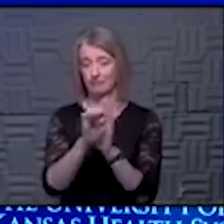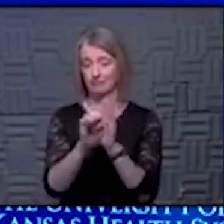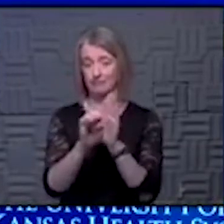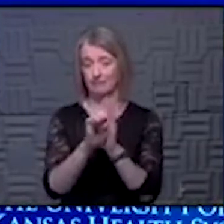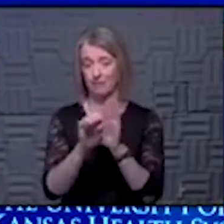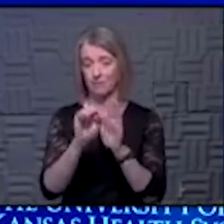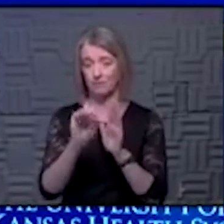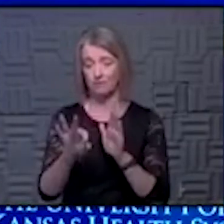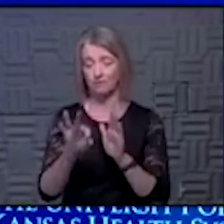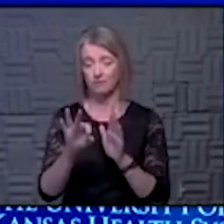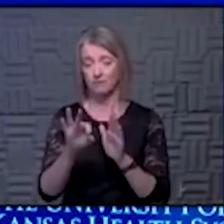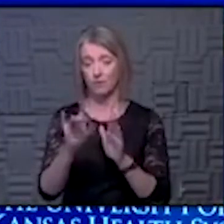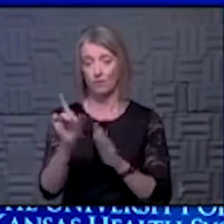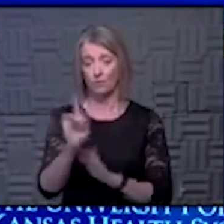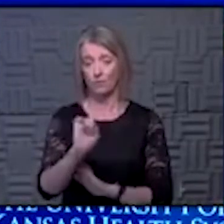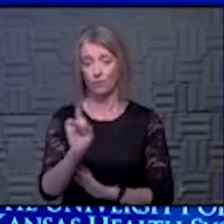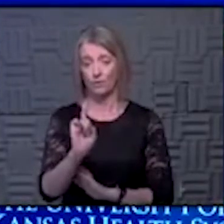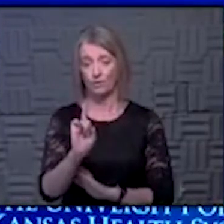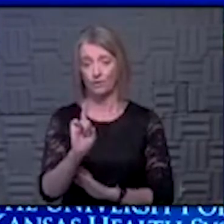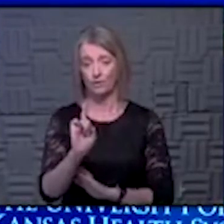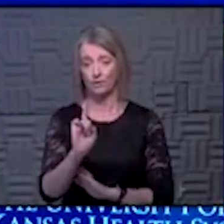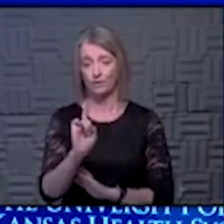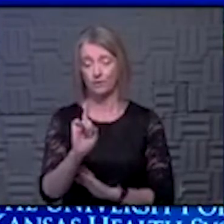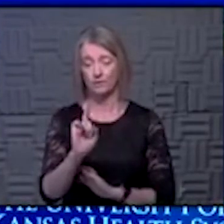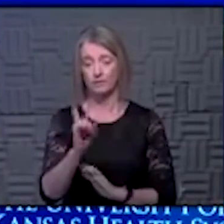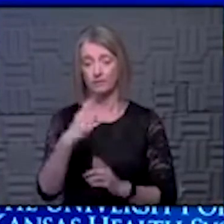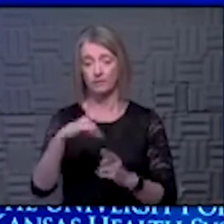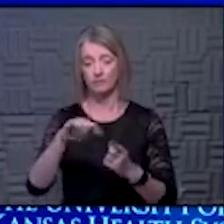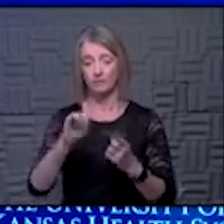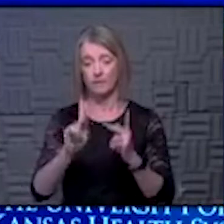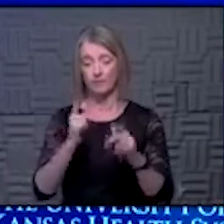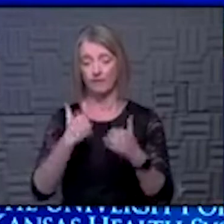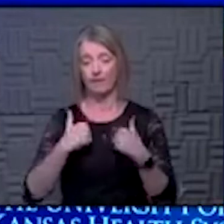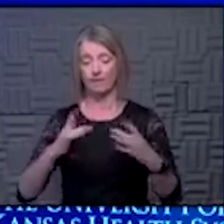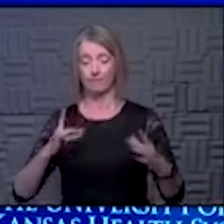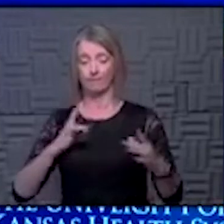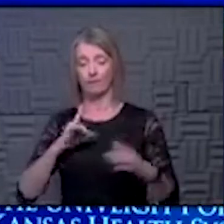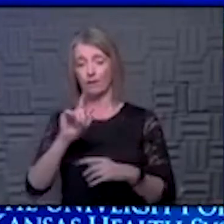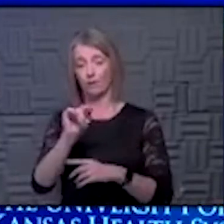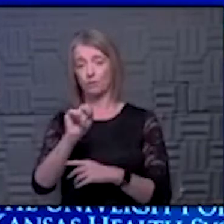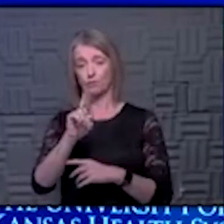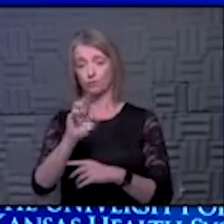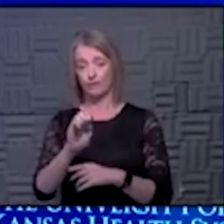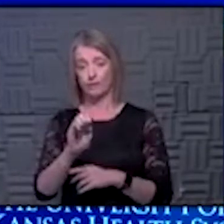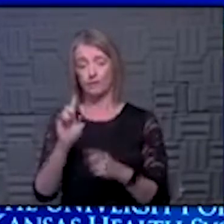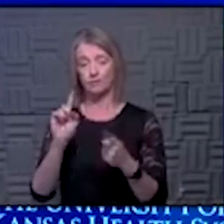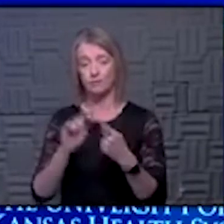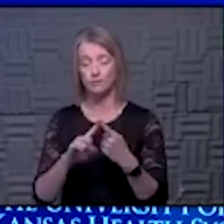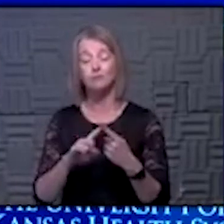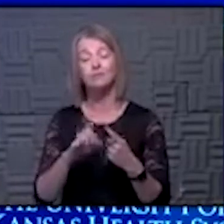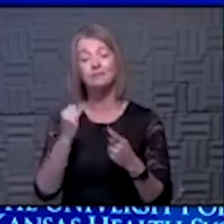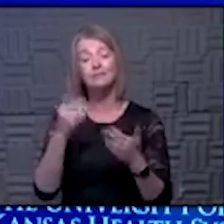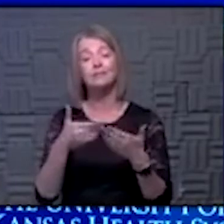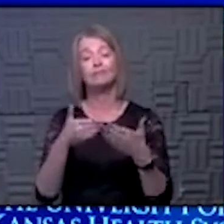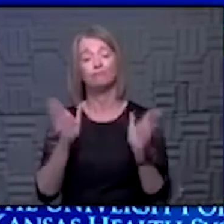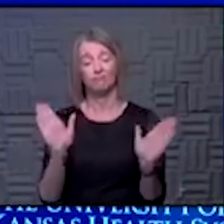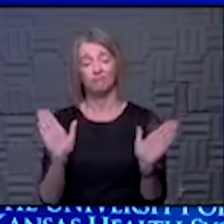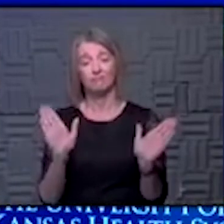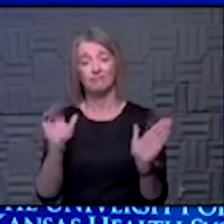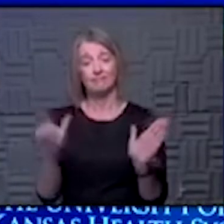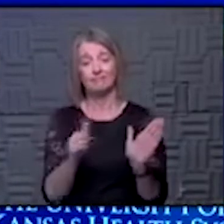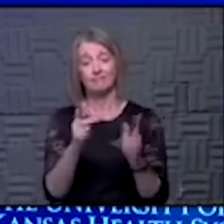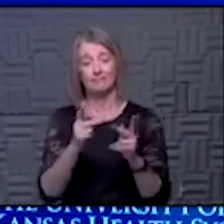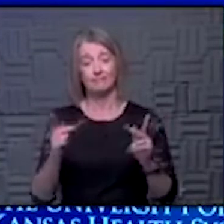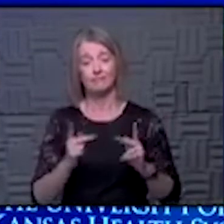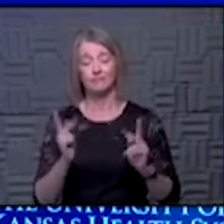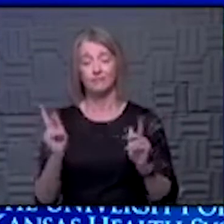examples of where transmission can be traced to. I think what we would say is, in general, any